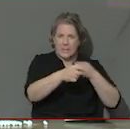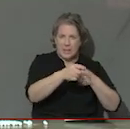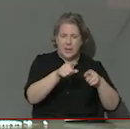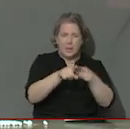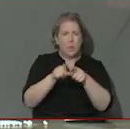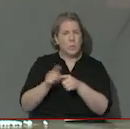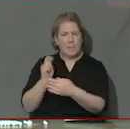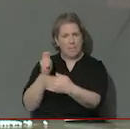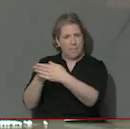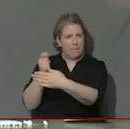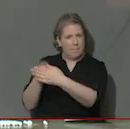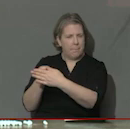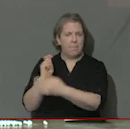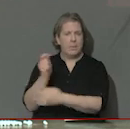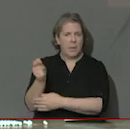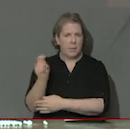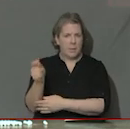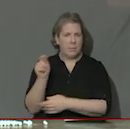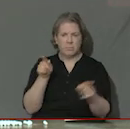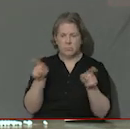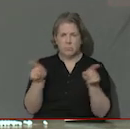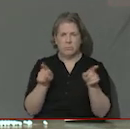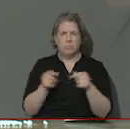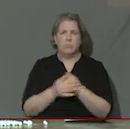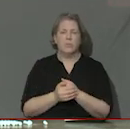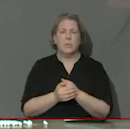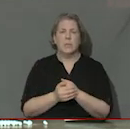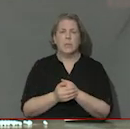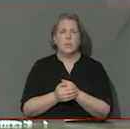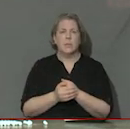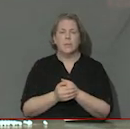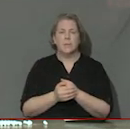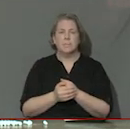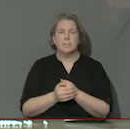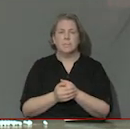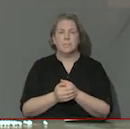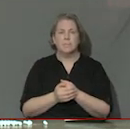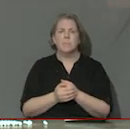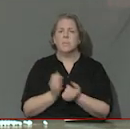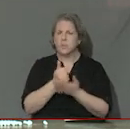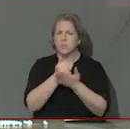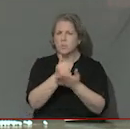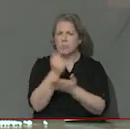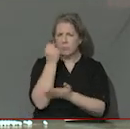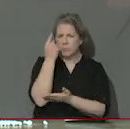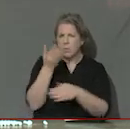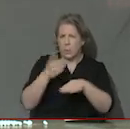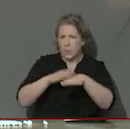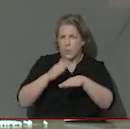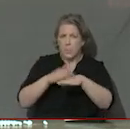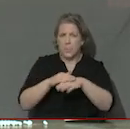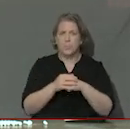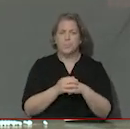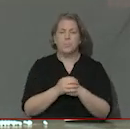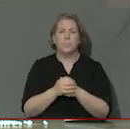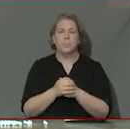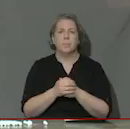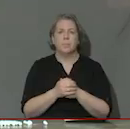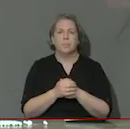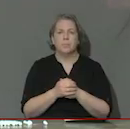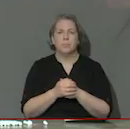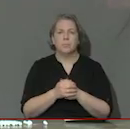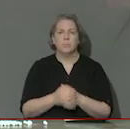sales. So sometimes the following, let's just give you this. I'm going to just wipe this out.